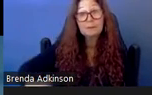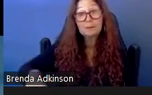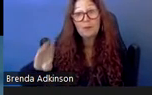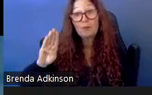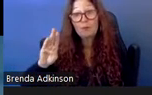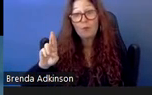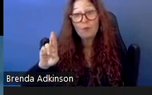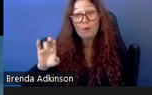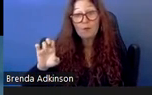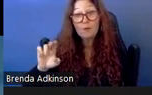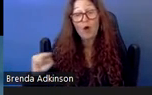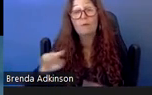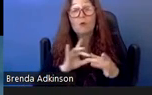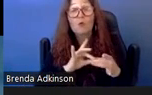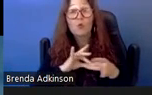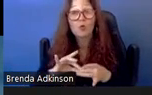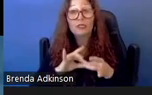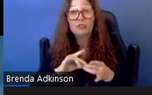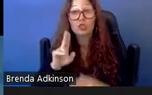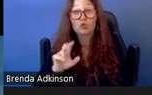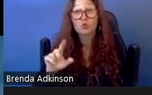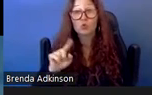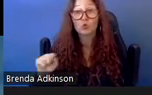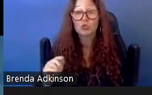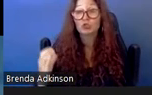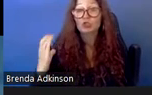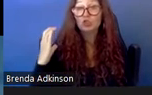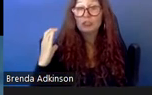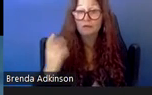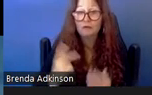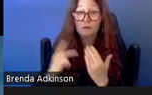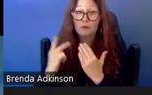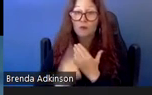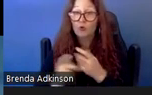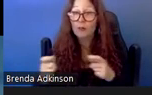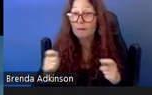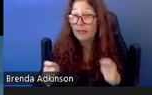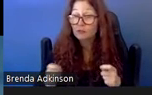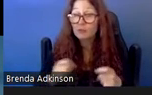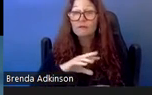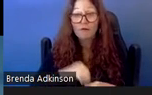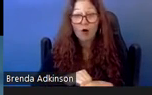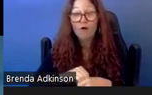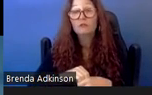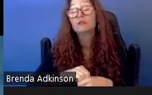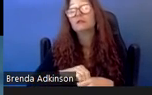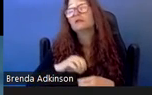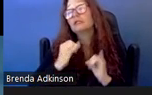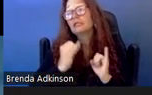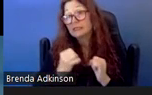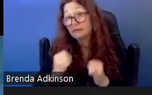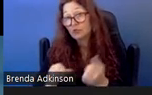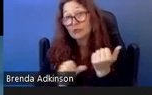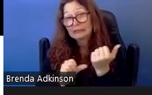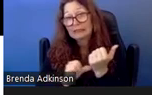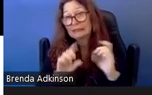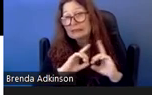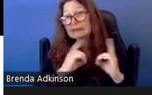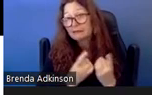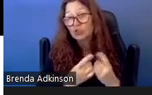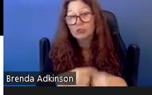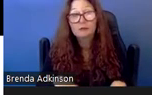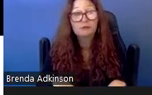coordination unit chief in program management, which is part of the individual assistance division. So